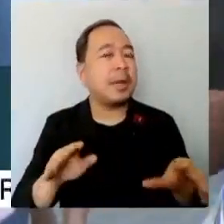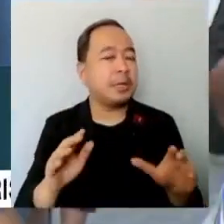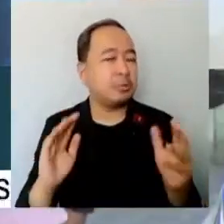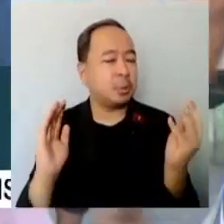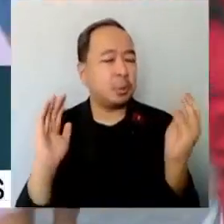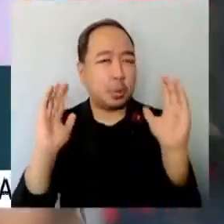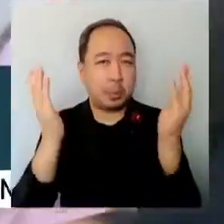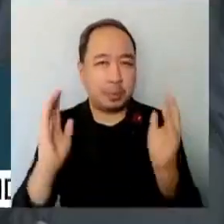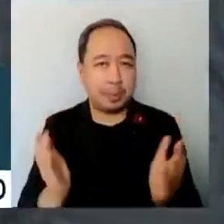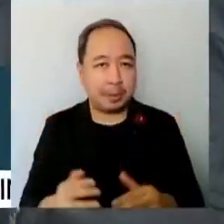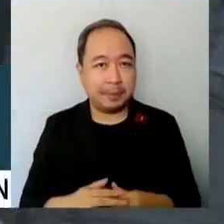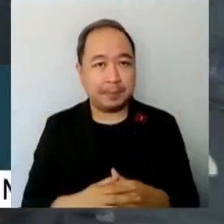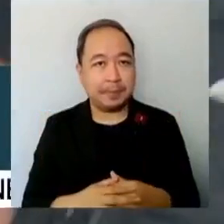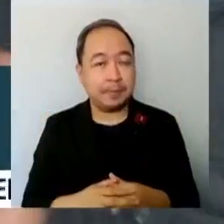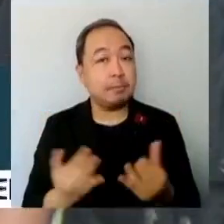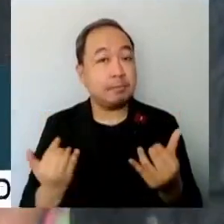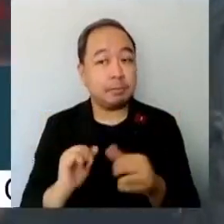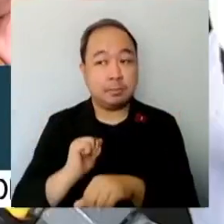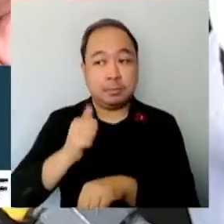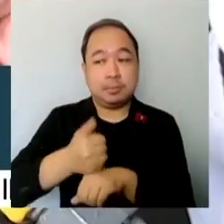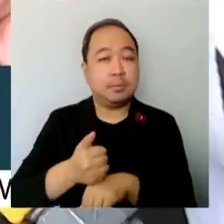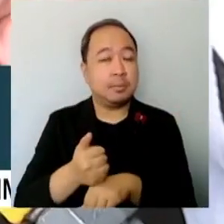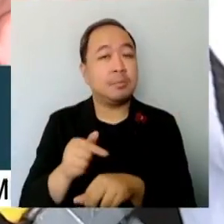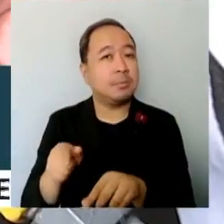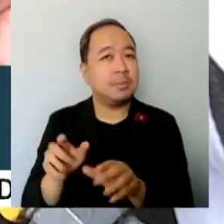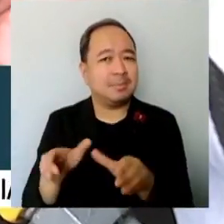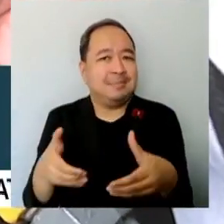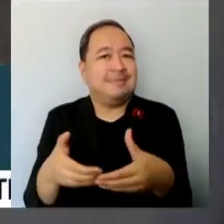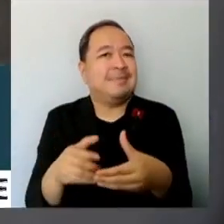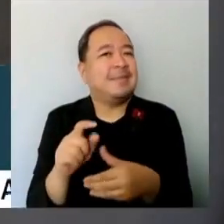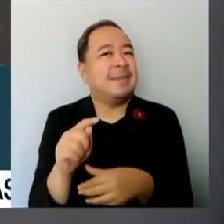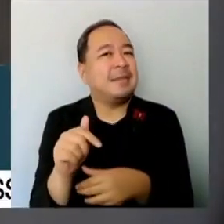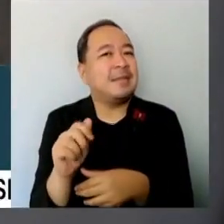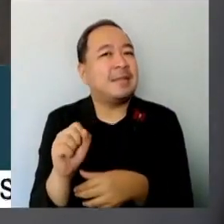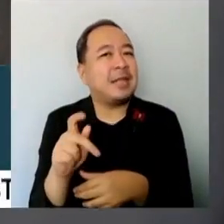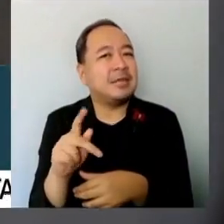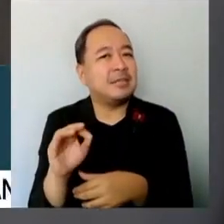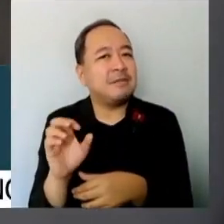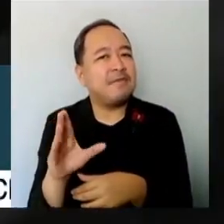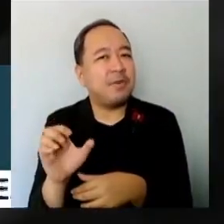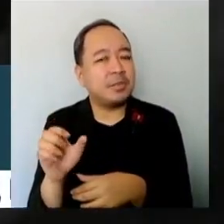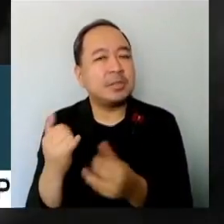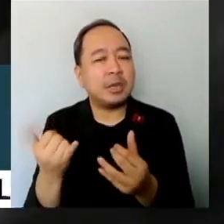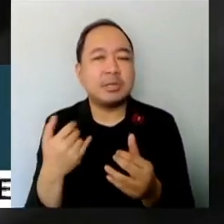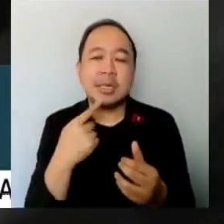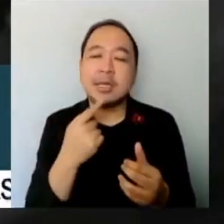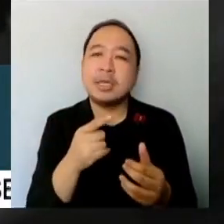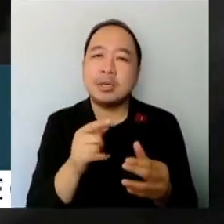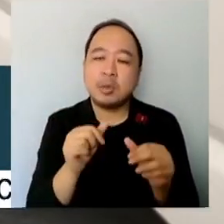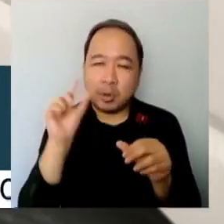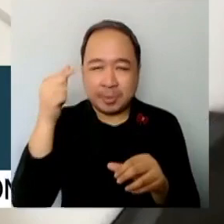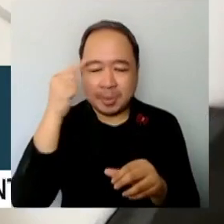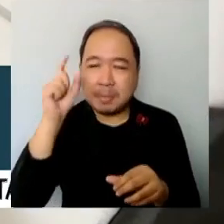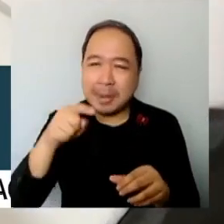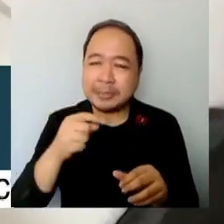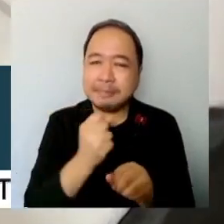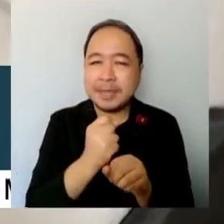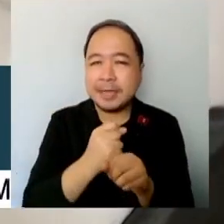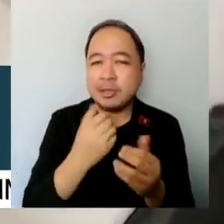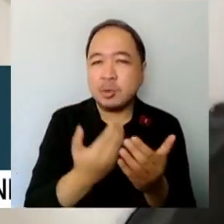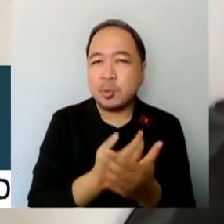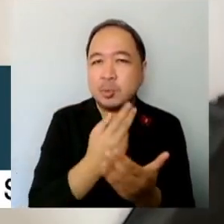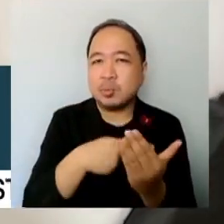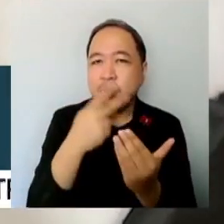Aside from the creation of the task force, Diokno says government will continue to implement programs meant to help vulnerable sectors cope